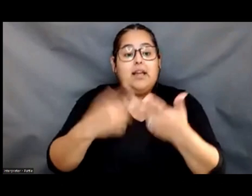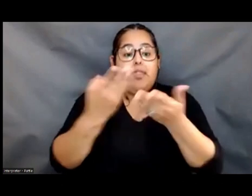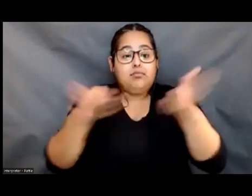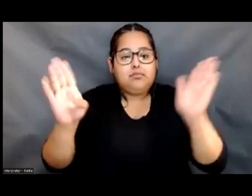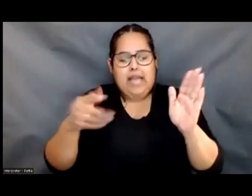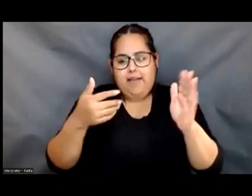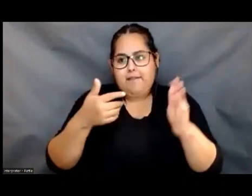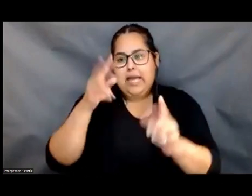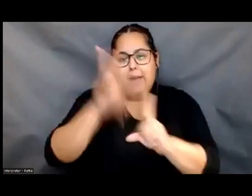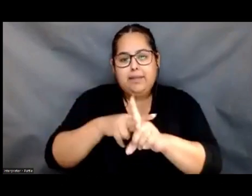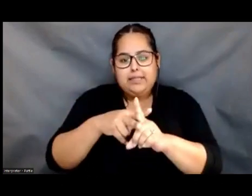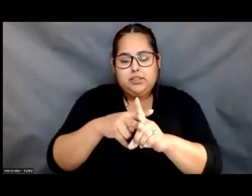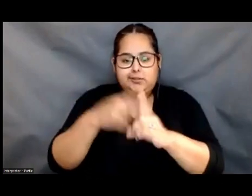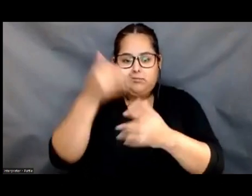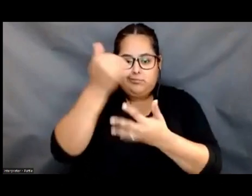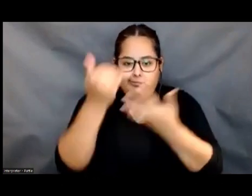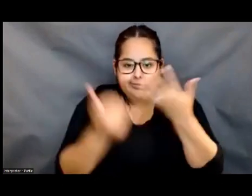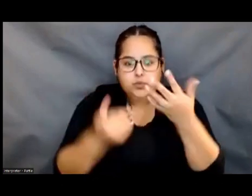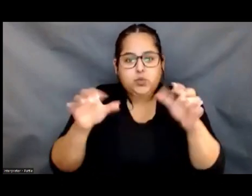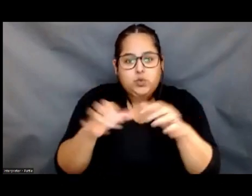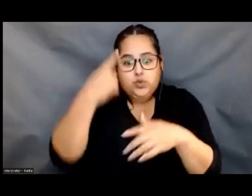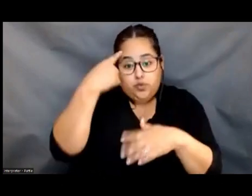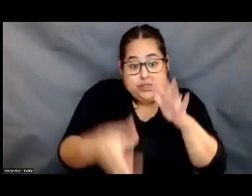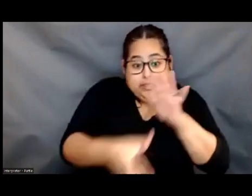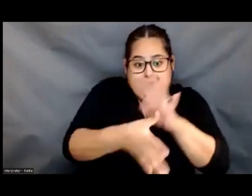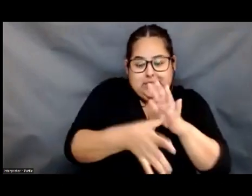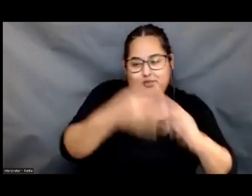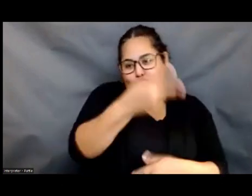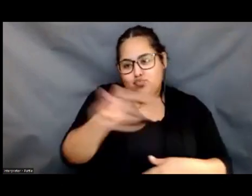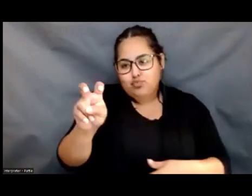those DSPS seniors, aka those transition to college students.